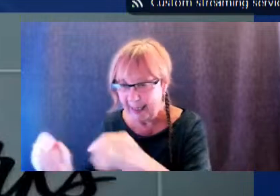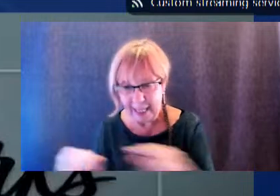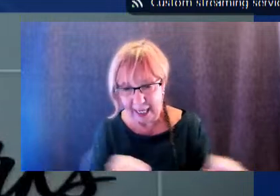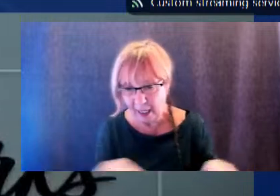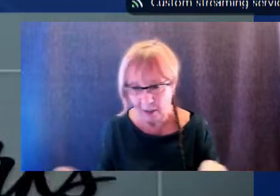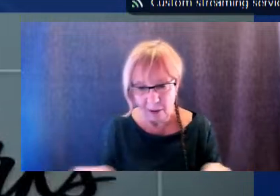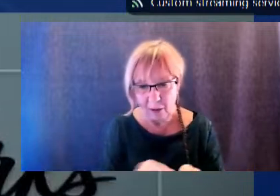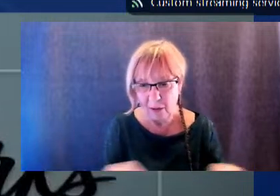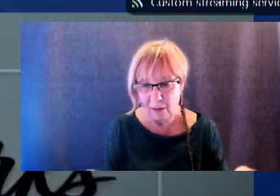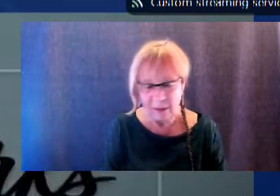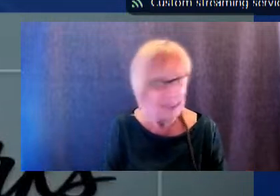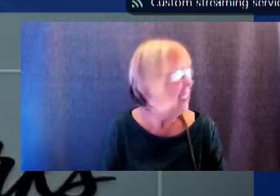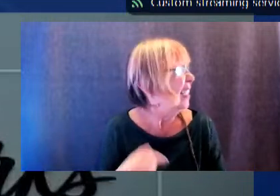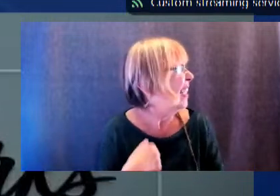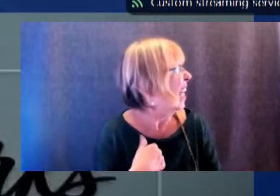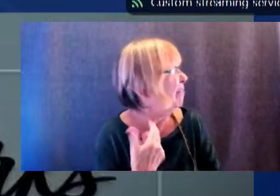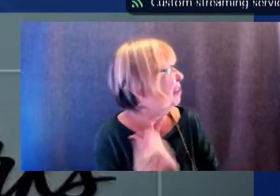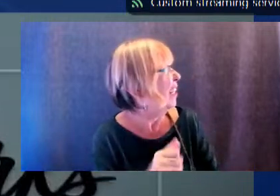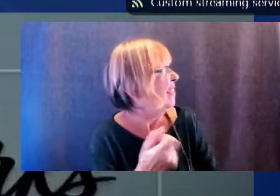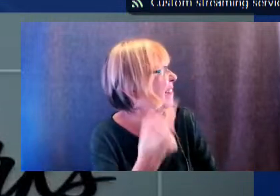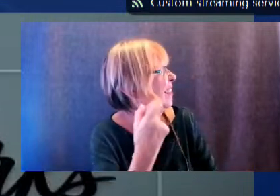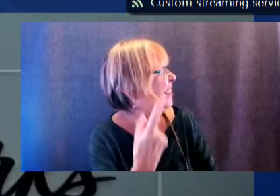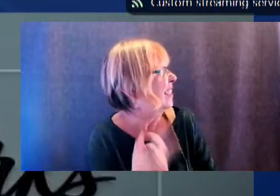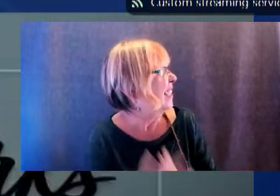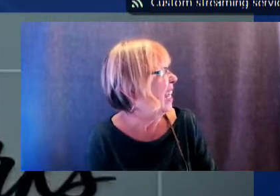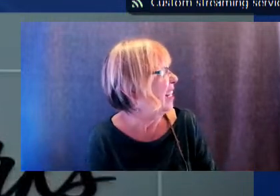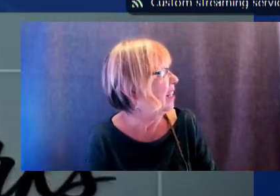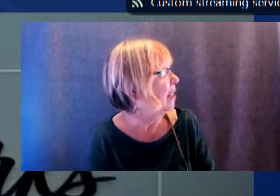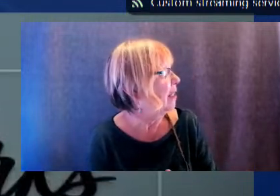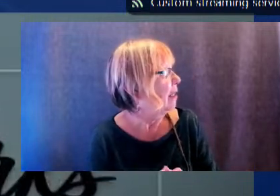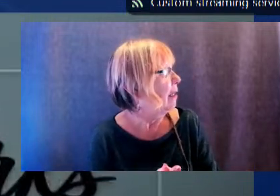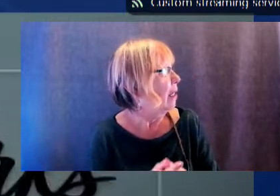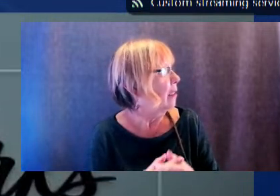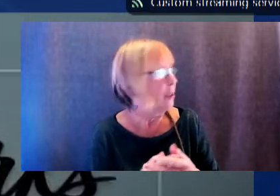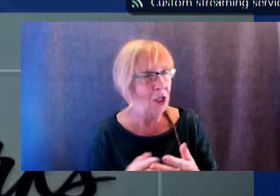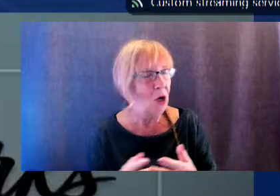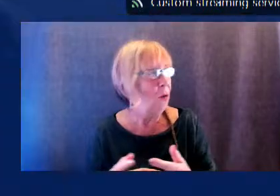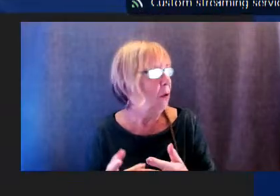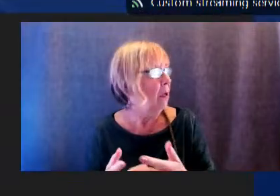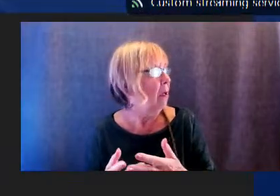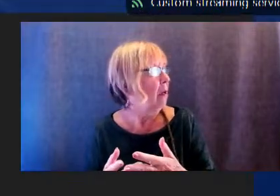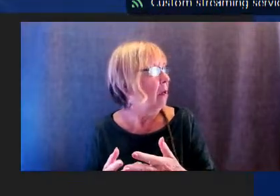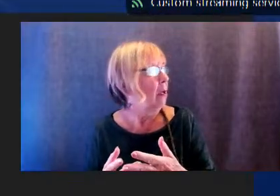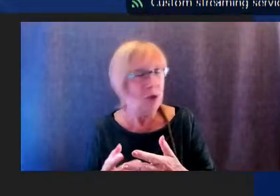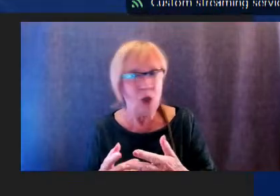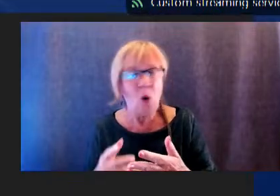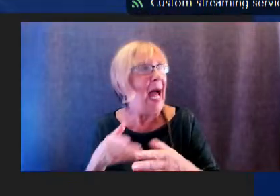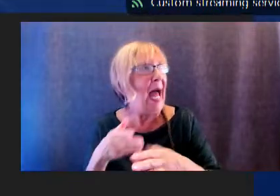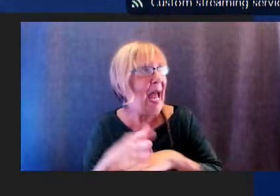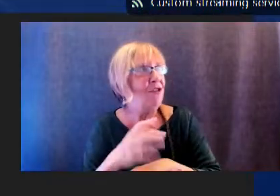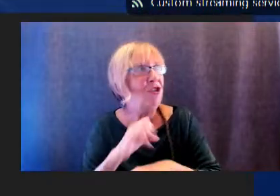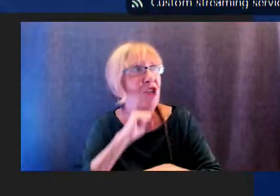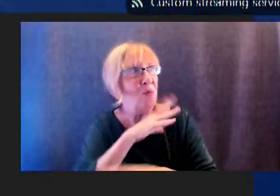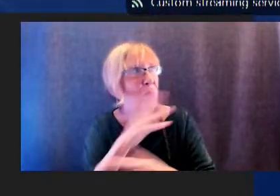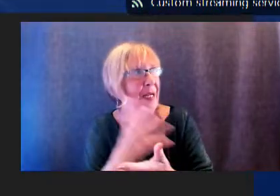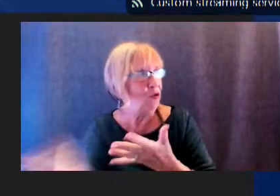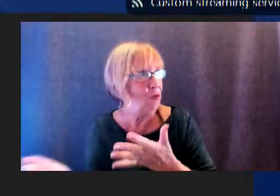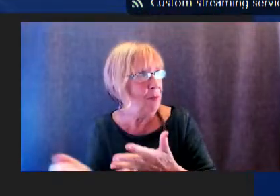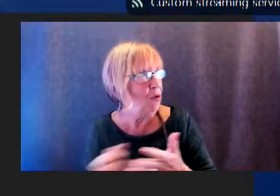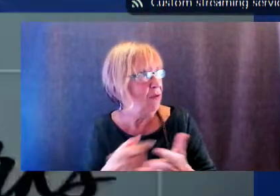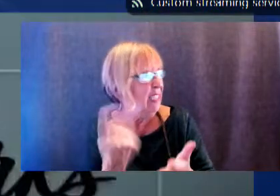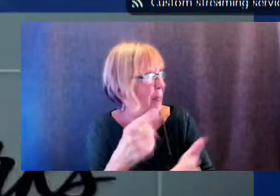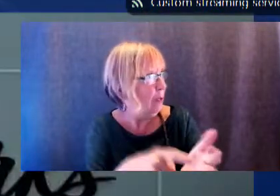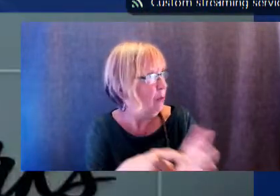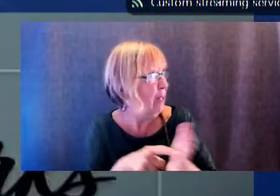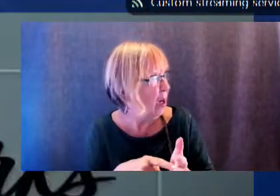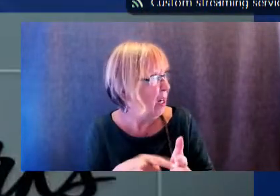So I'm trying to understand the question there is just, is anything required after the debris is removed before permit? Correct. Nope, we can go